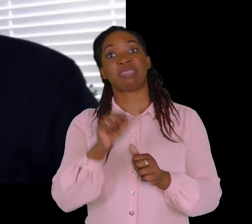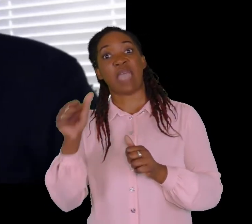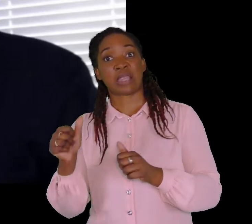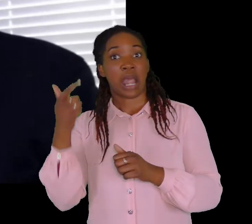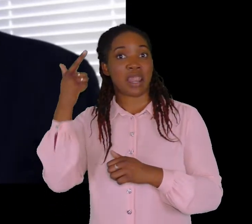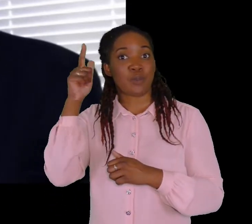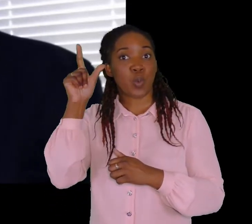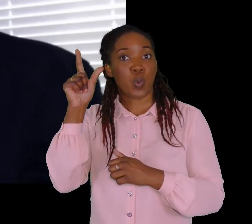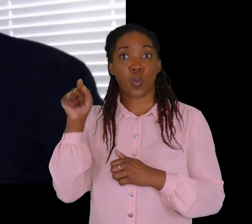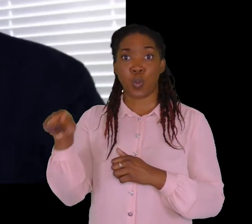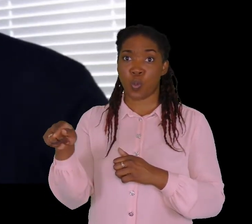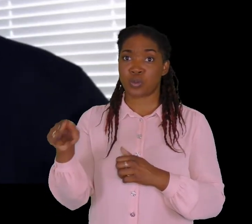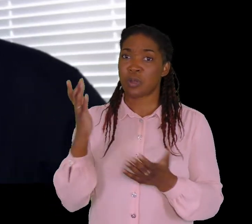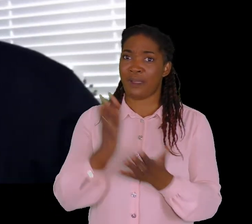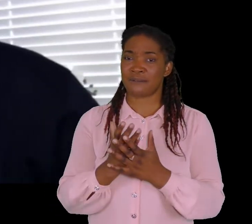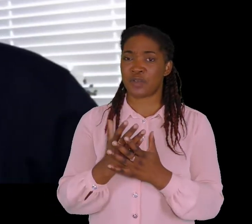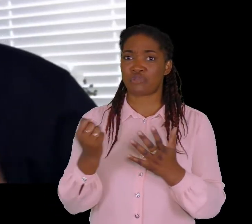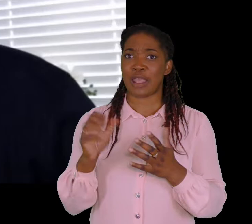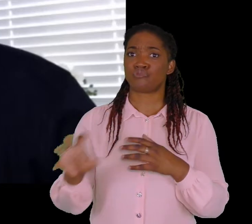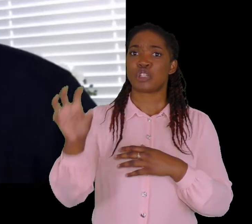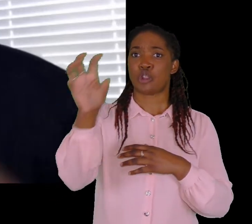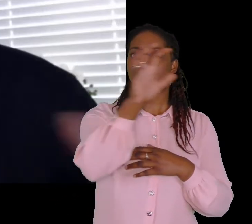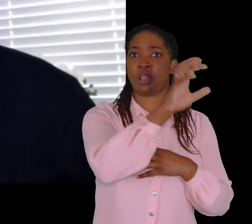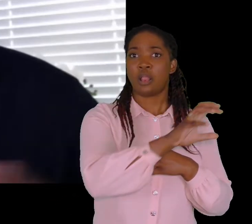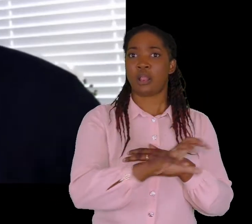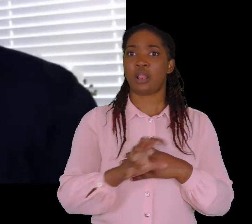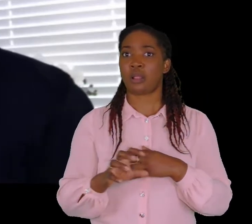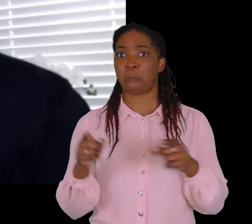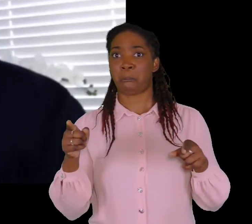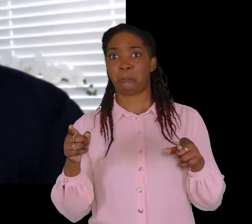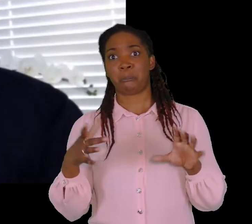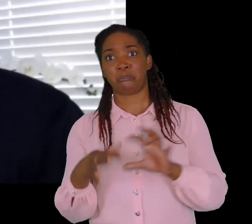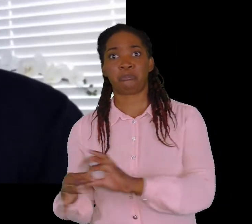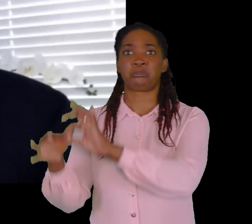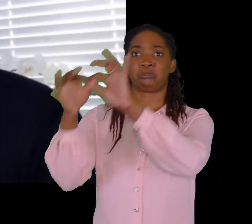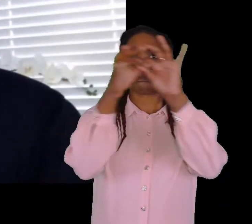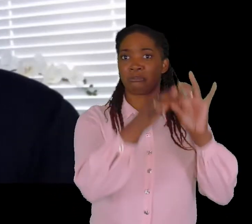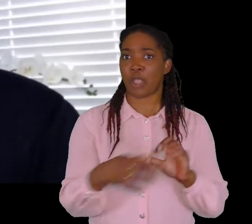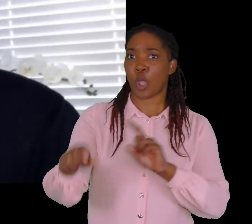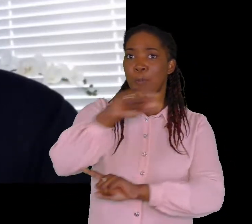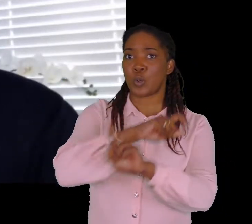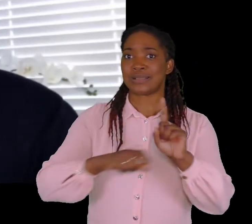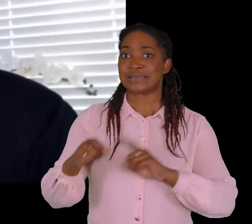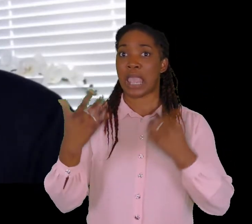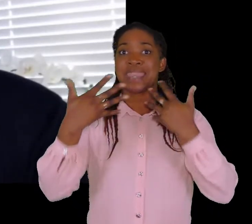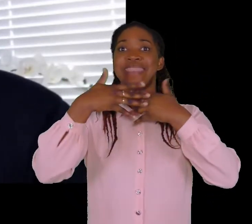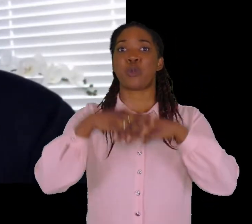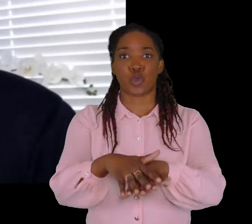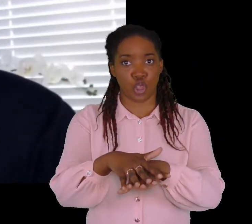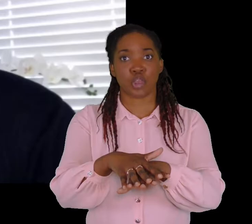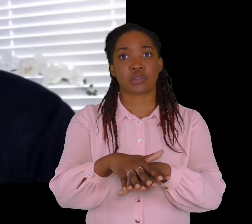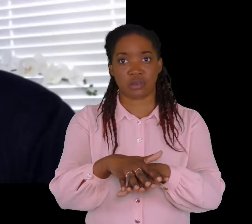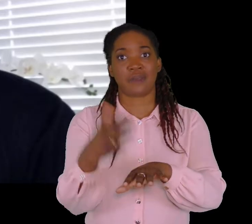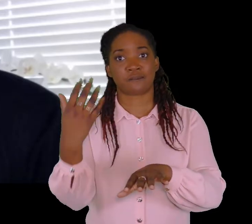regional regionality as such, a community that developed, a network that developed in facing